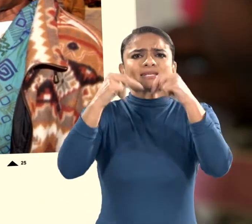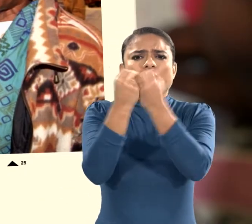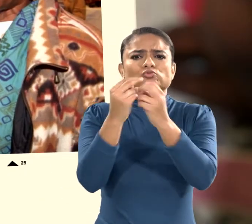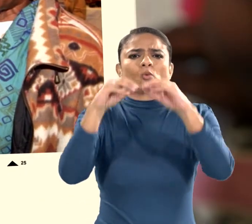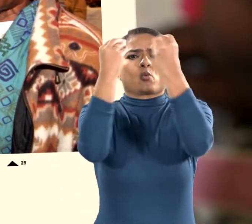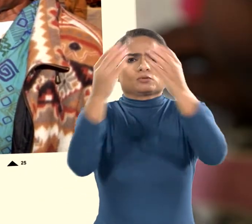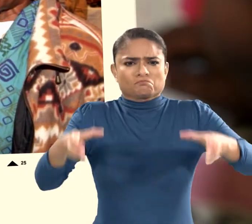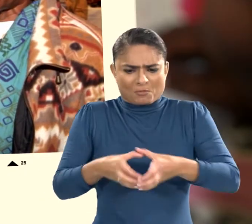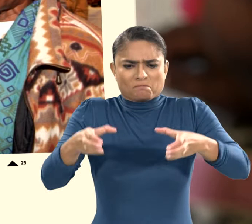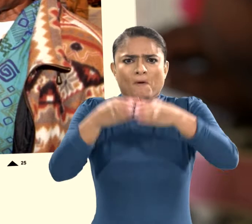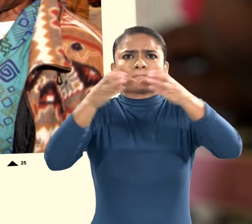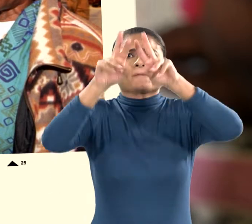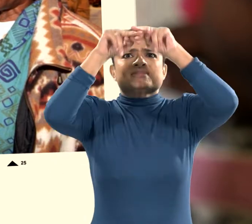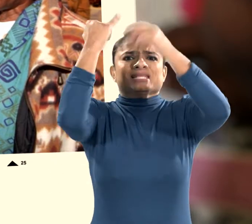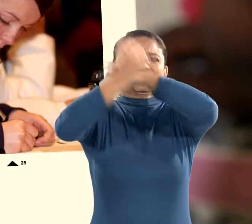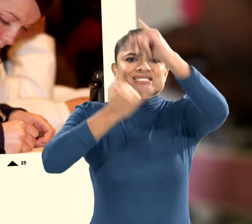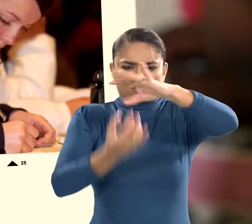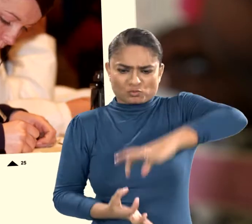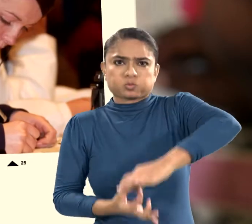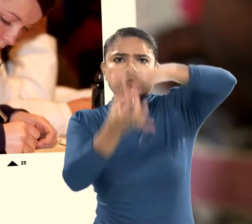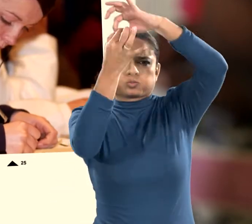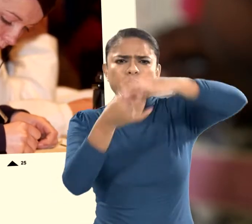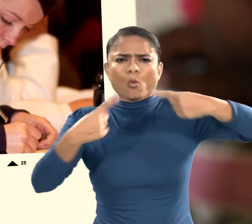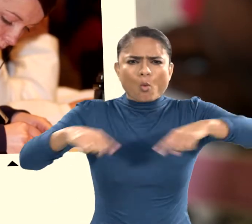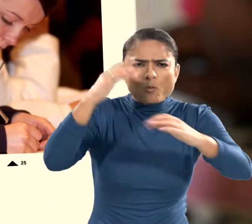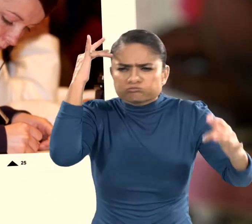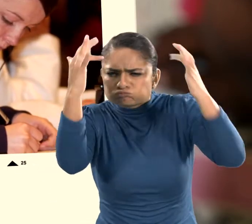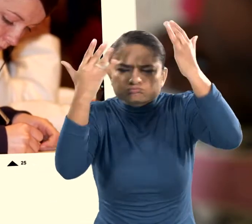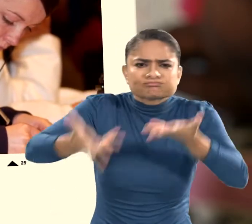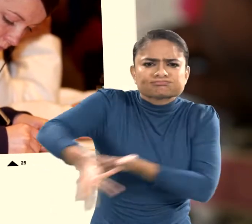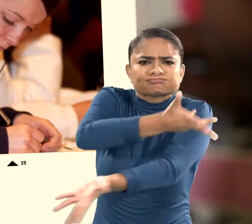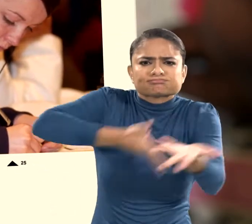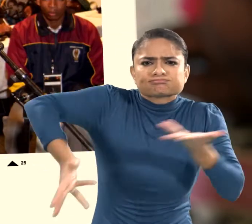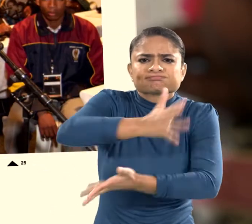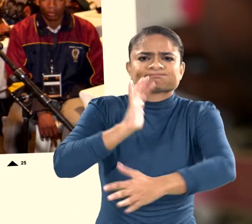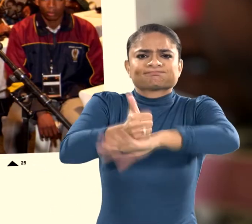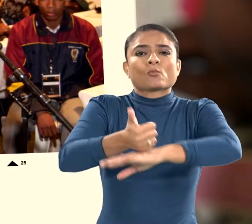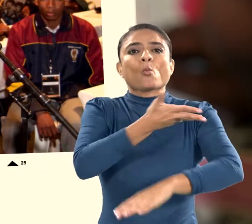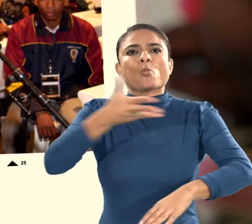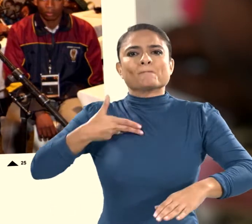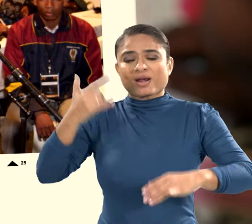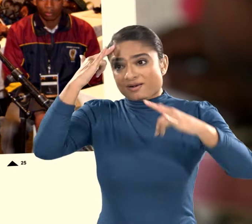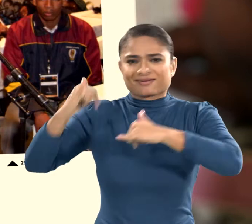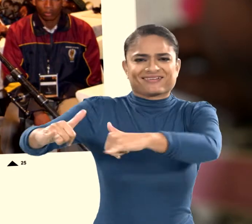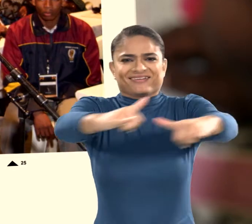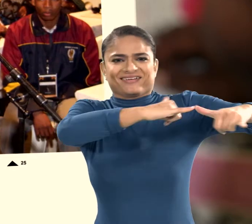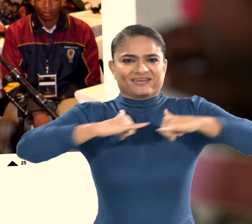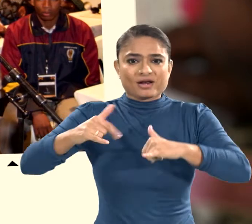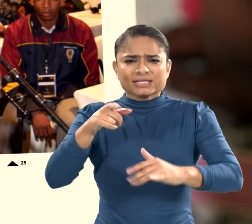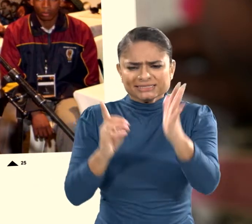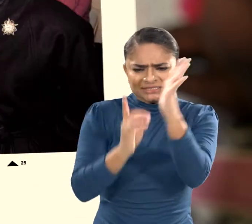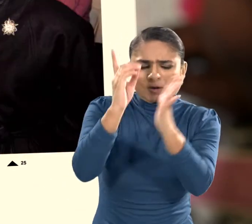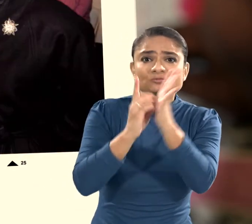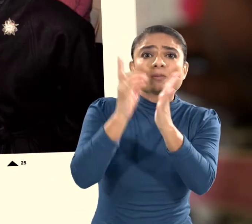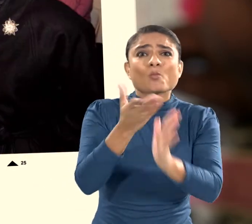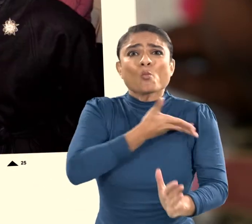regional, continental, and international importance. And through dialogues, they seek to establish a common agenda for the development